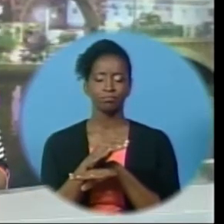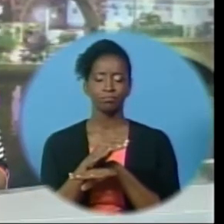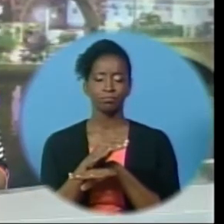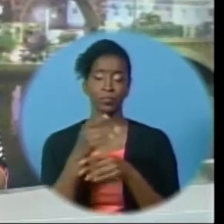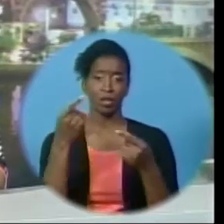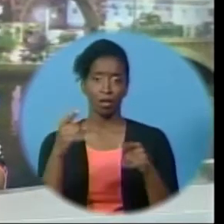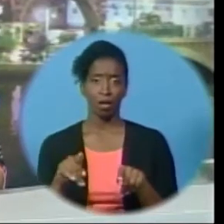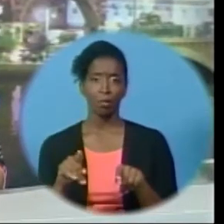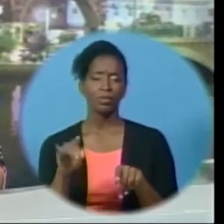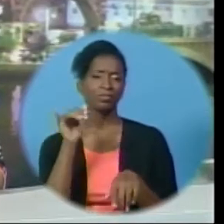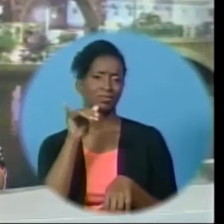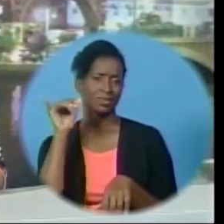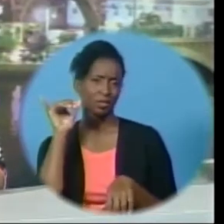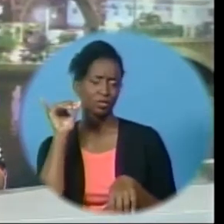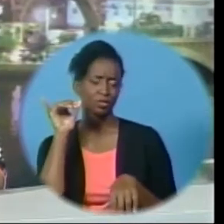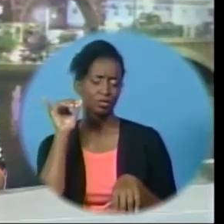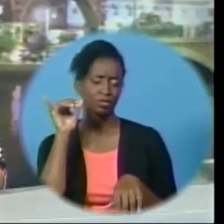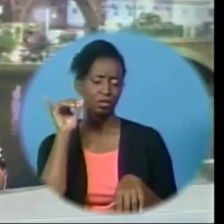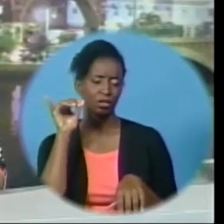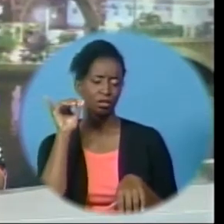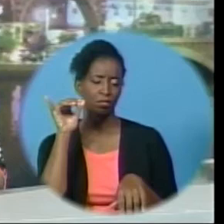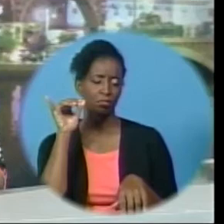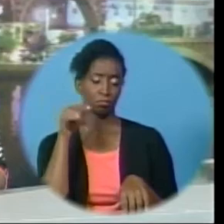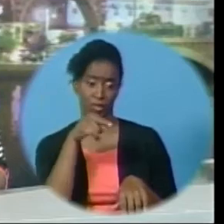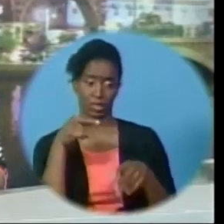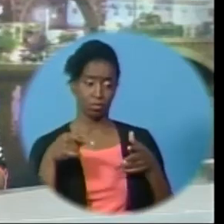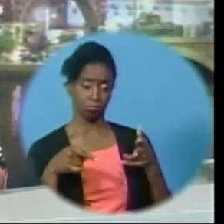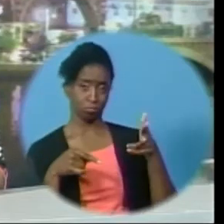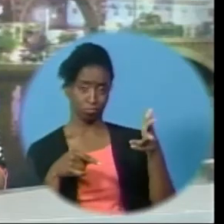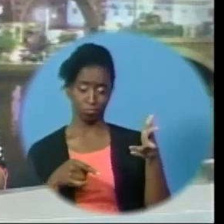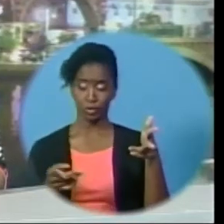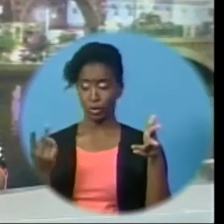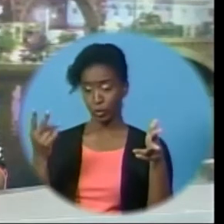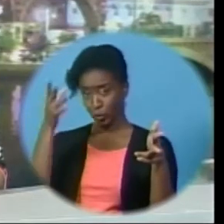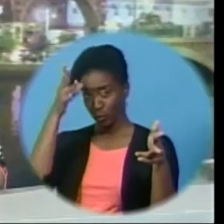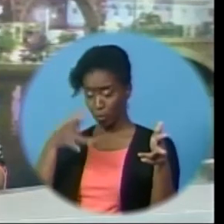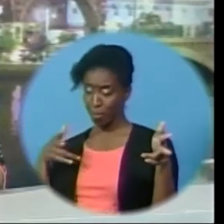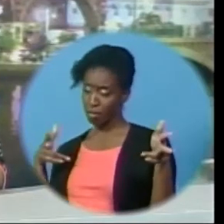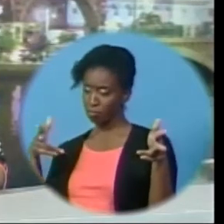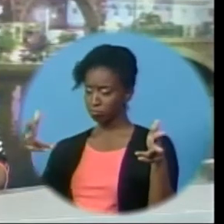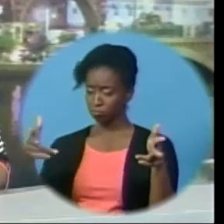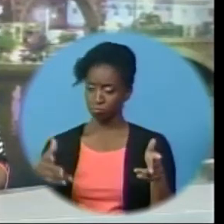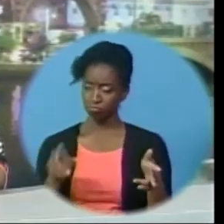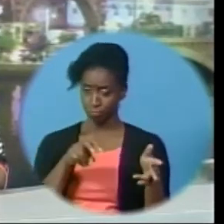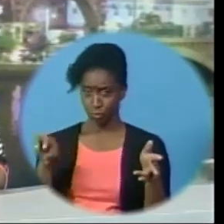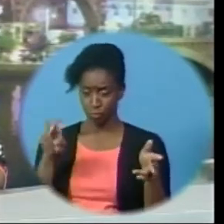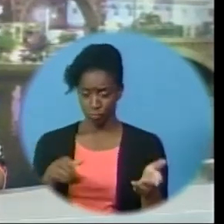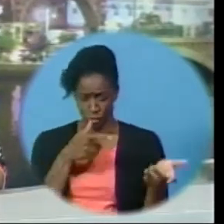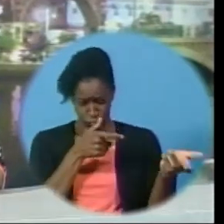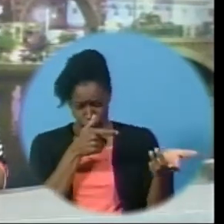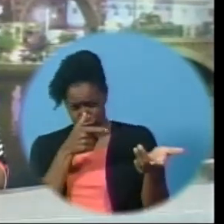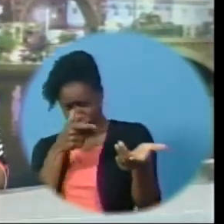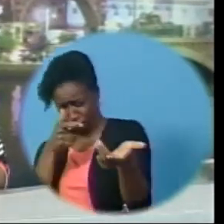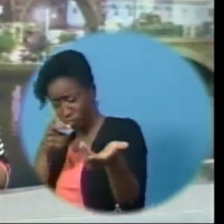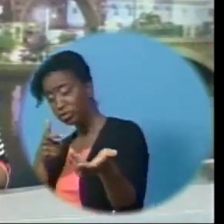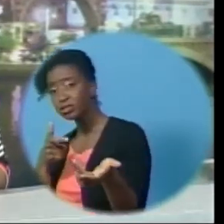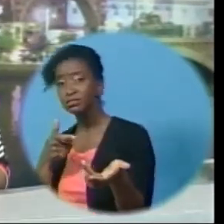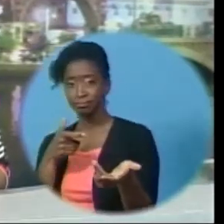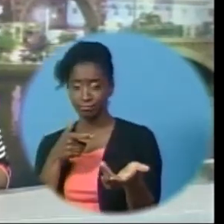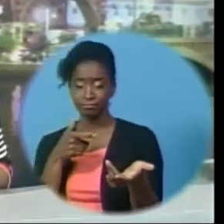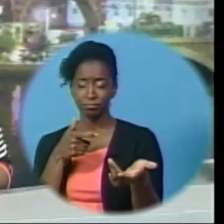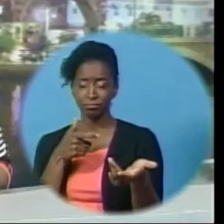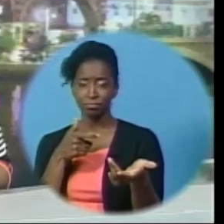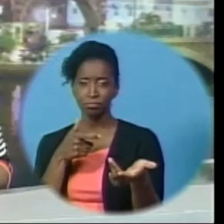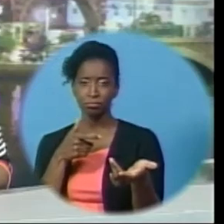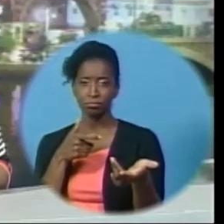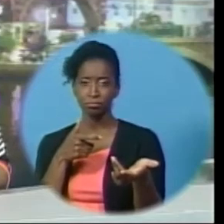two men alighted from a white Toyota car and opened fire on Ramdial as he drove by. Ramdial was shot several times in the upper